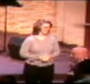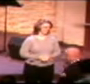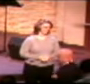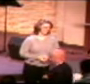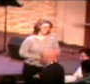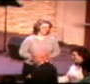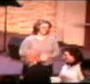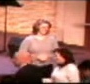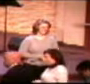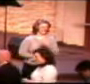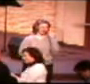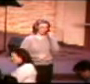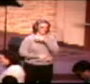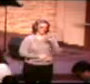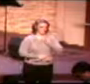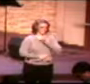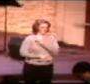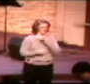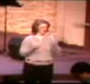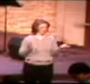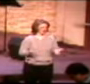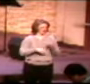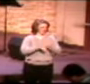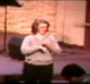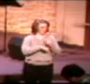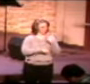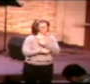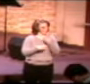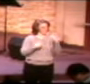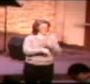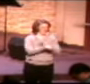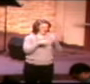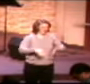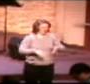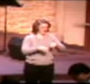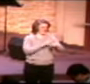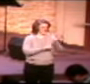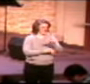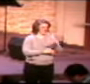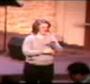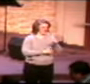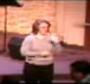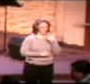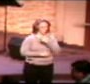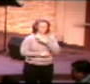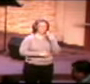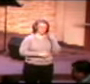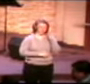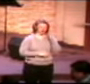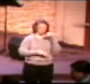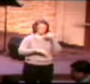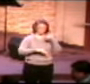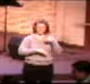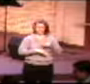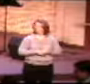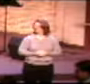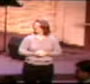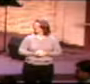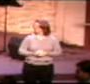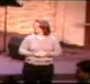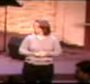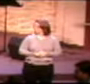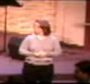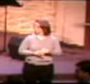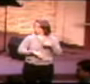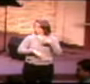are a member here at Highland Oaks, we have shepherds available in our library, and I'm going to summon forth Carrie and Robin's, one of